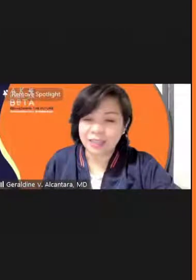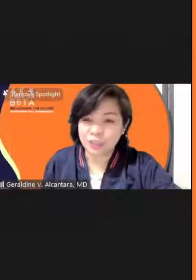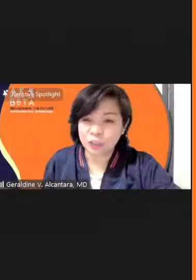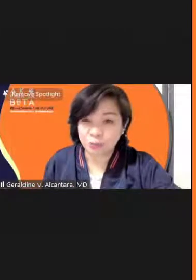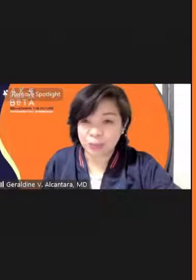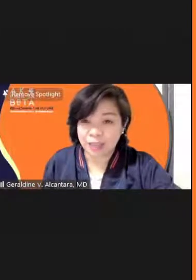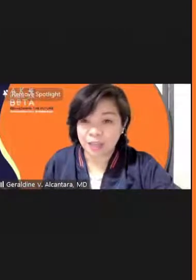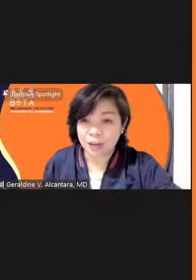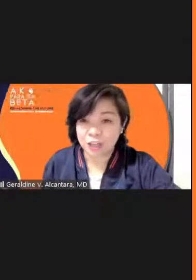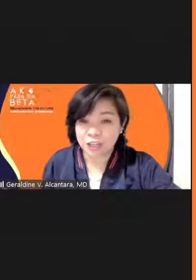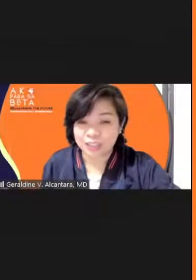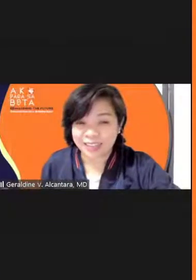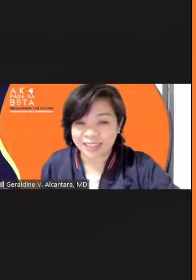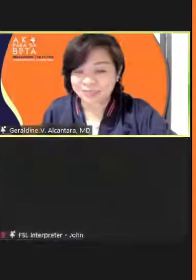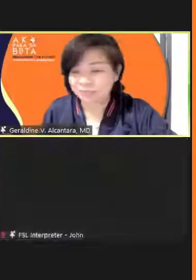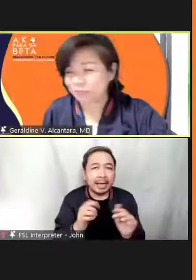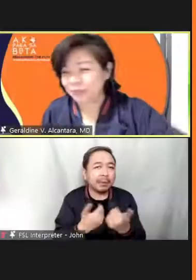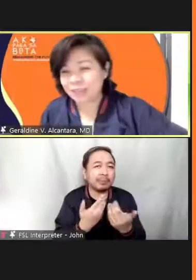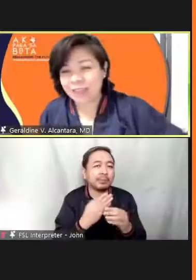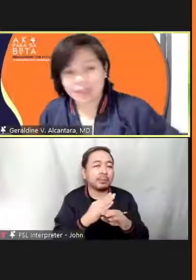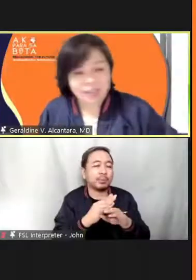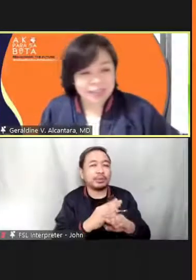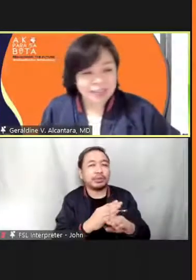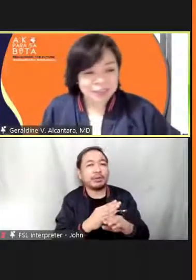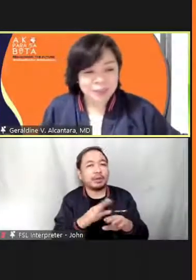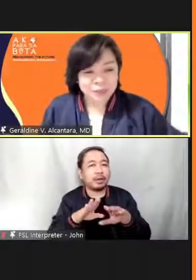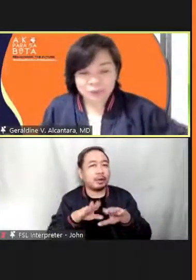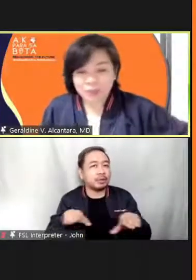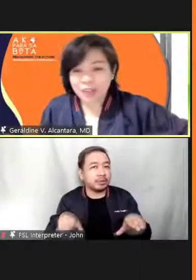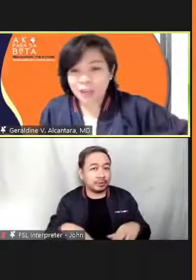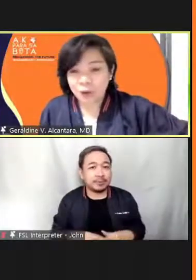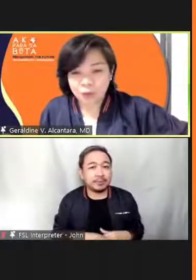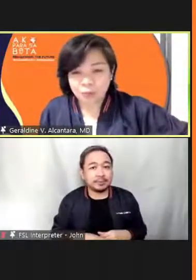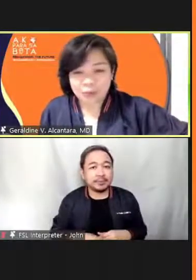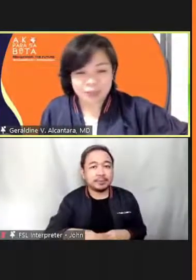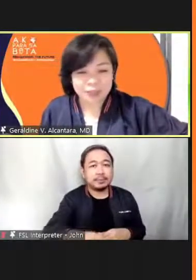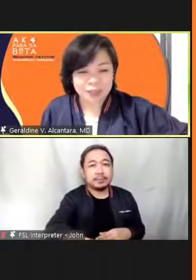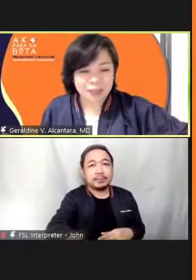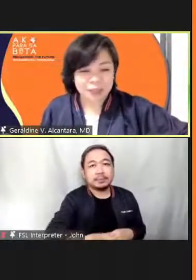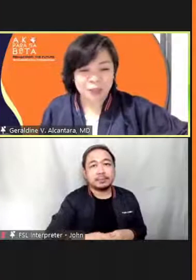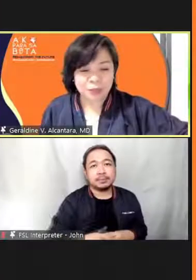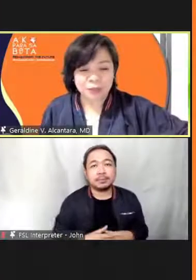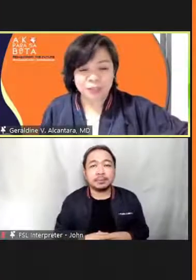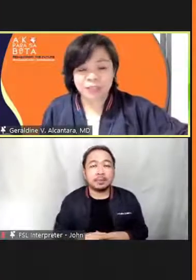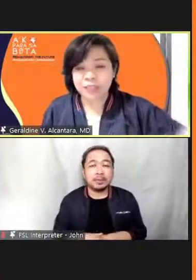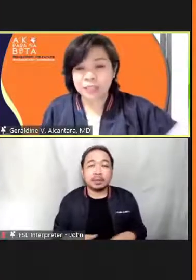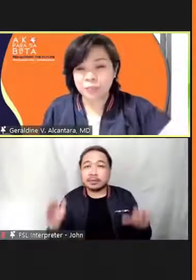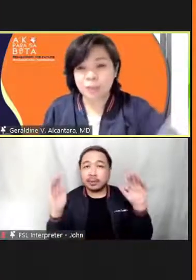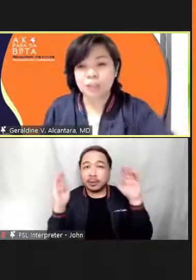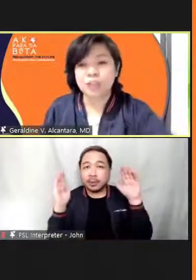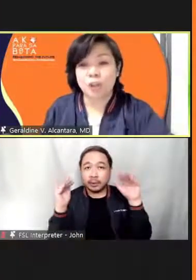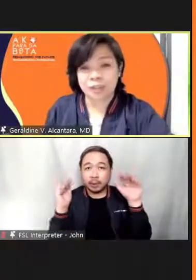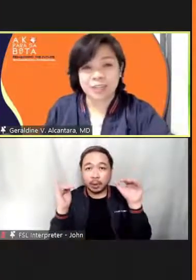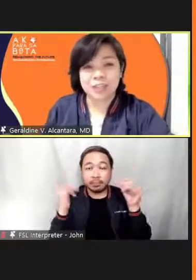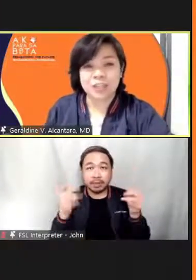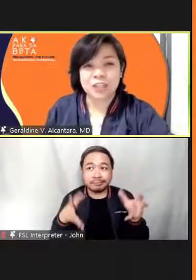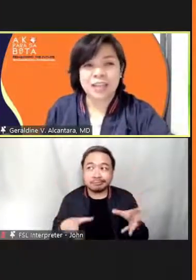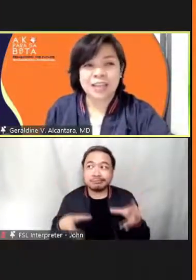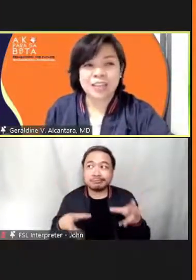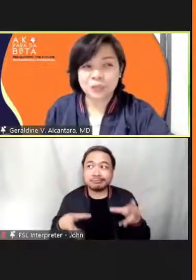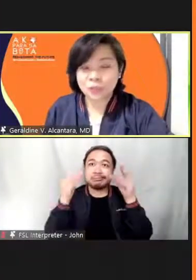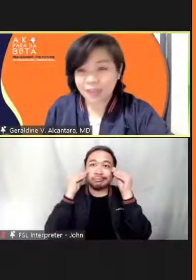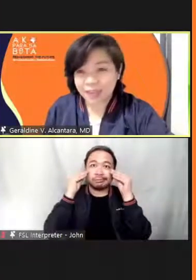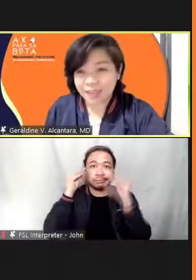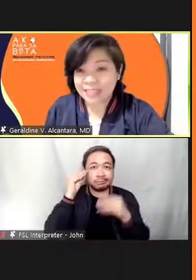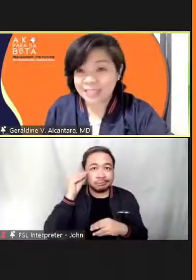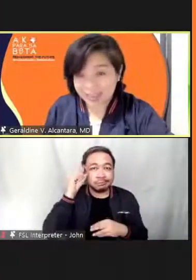that is to protect our children. So I hope that you have taken as much knowledge